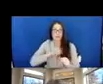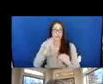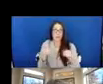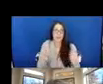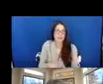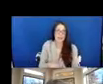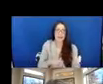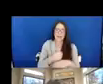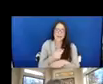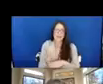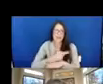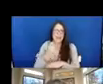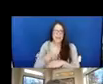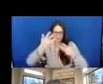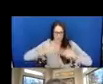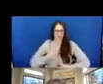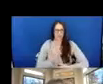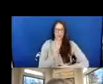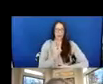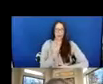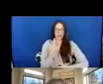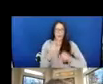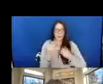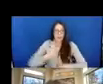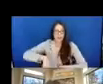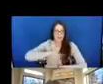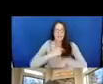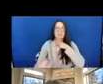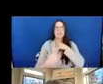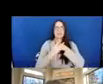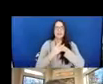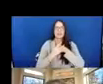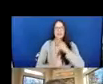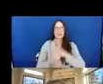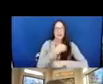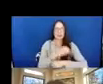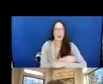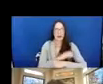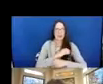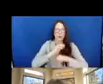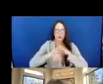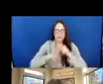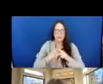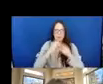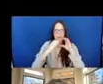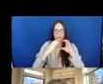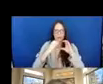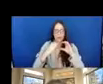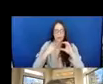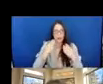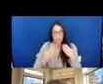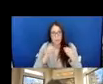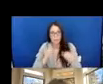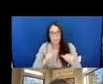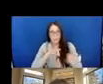For many touch is the most powerful form of communication. I might be able to explain to her why